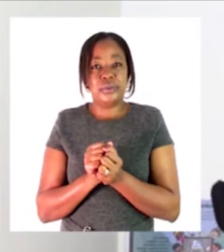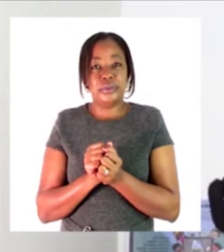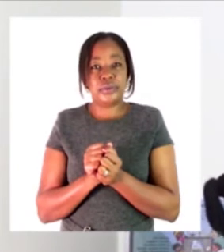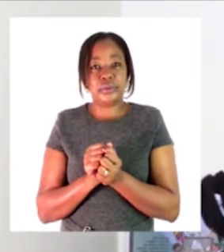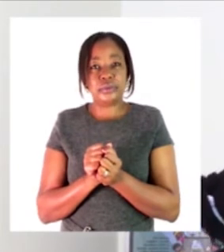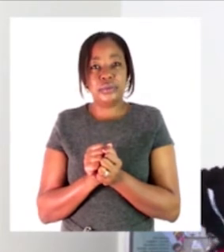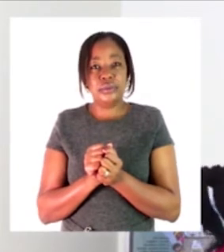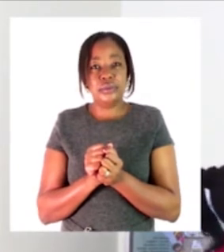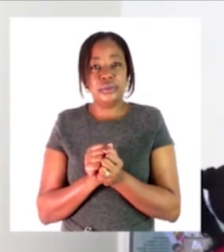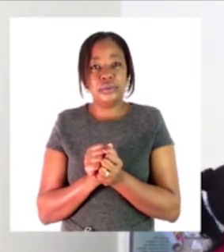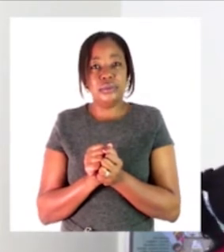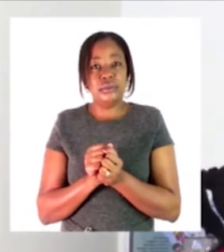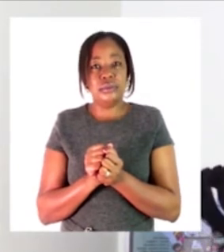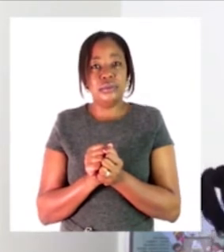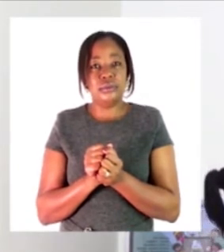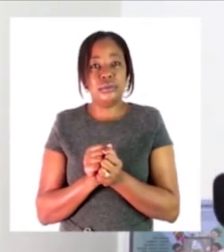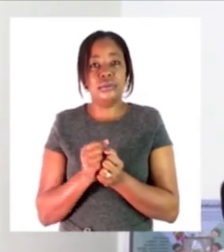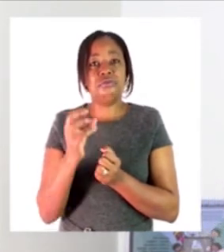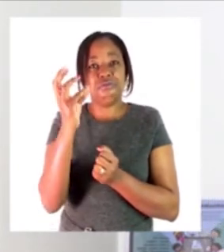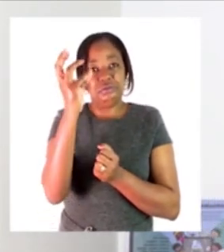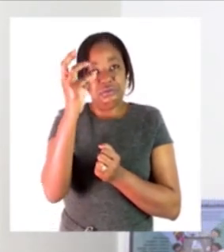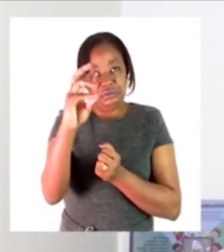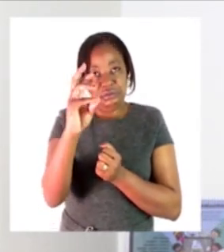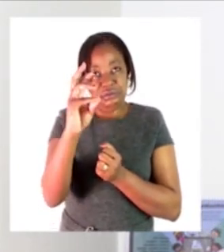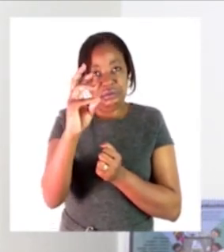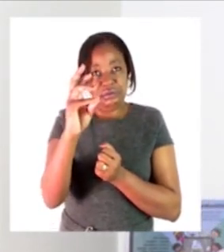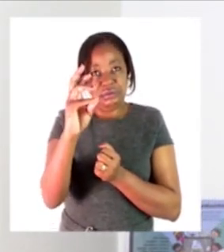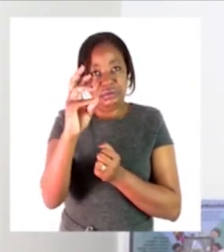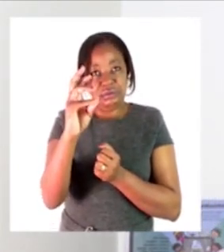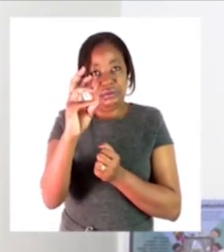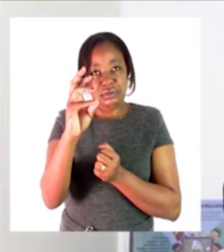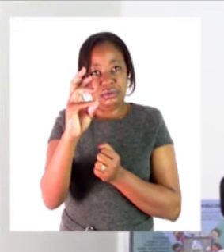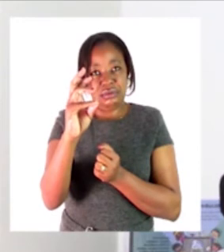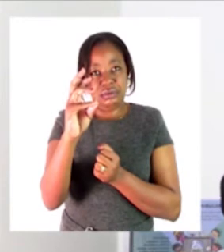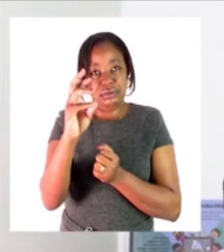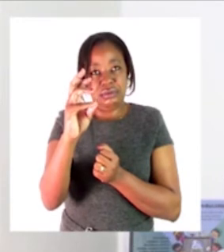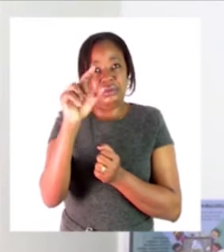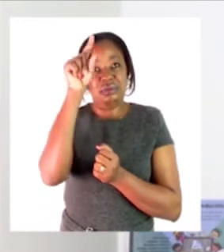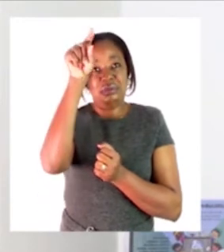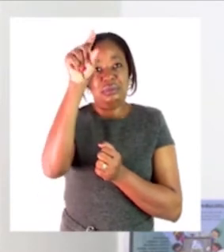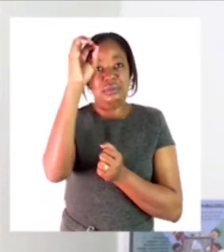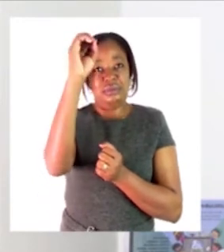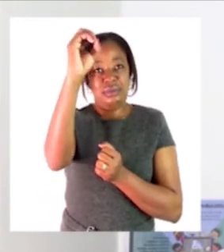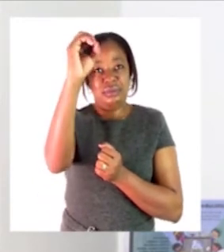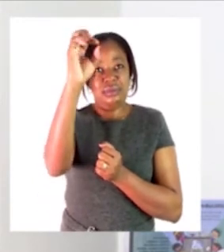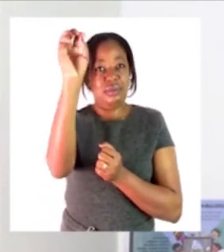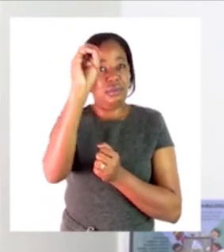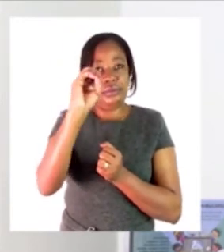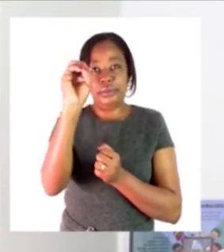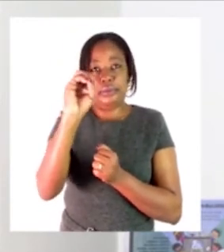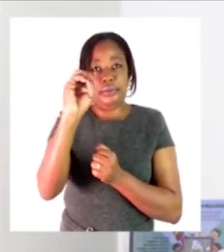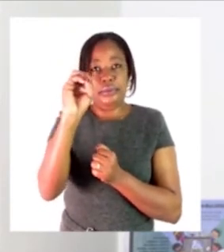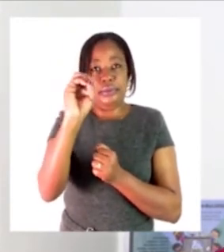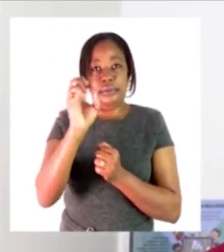that it can also balance down there. So I'm just having a 6 here alone. There is nothing. So that is the number